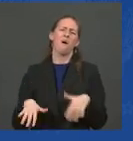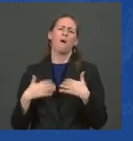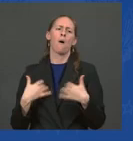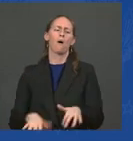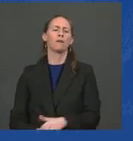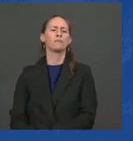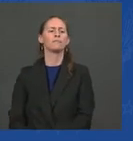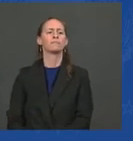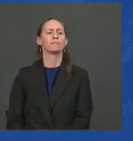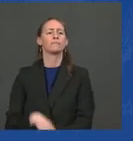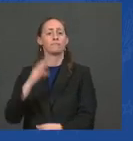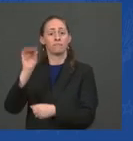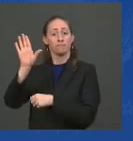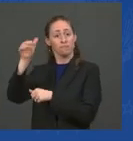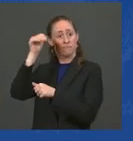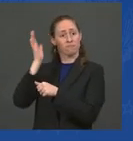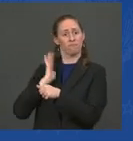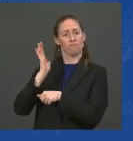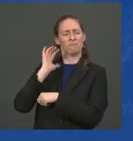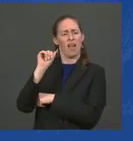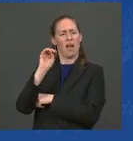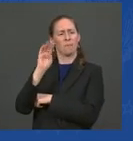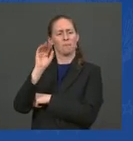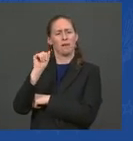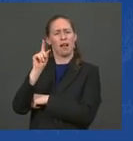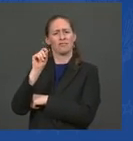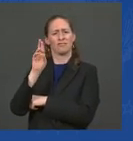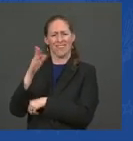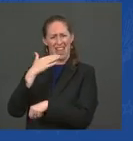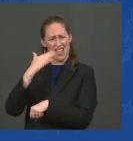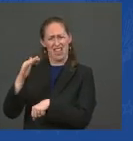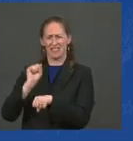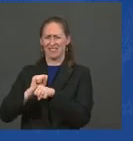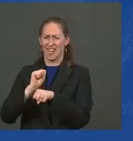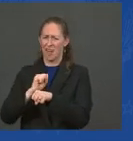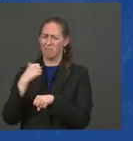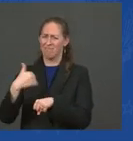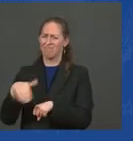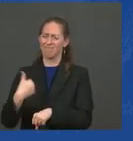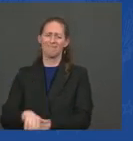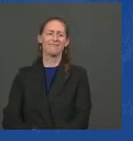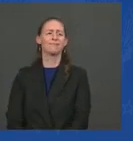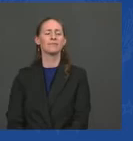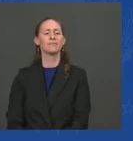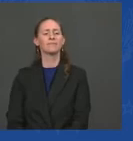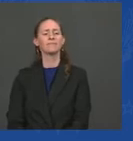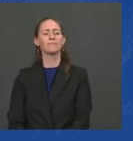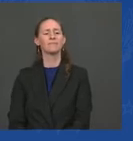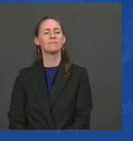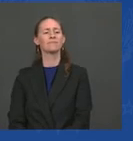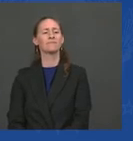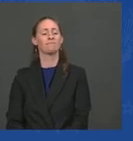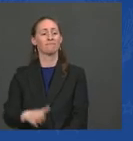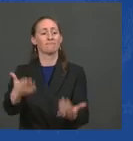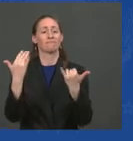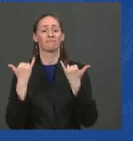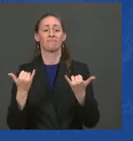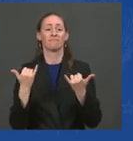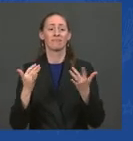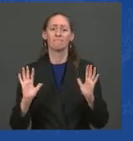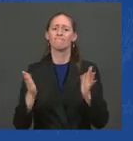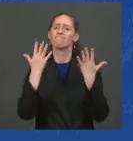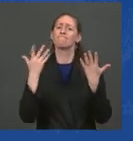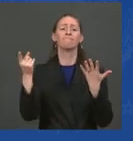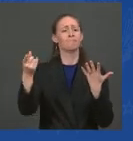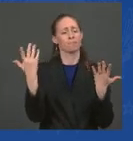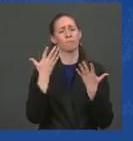well. I think that the work this center is doing to bring human rights to the forefront of public